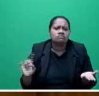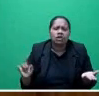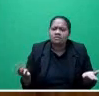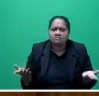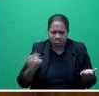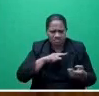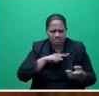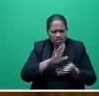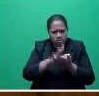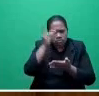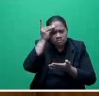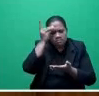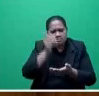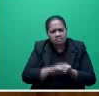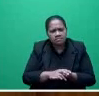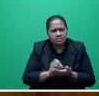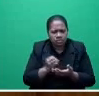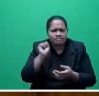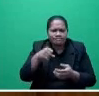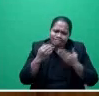are educated, and thanks goes to free